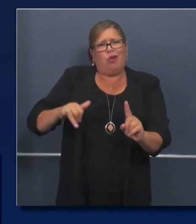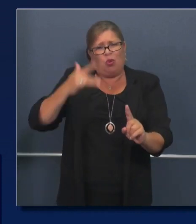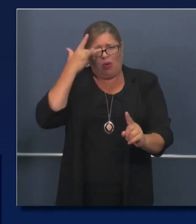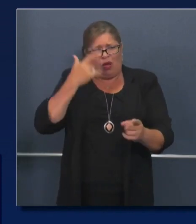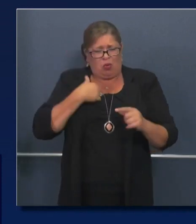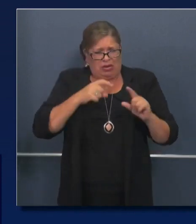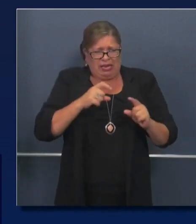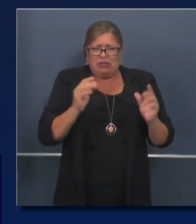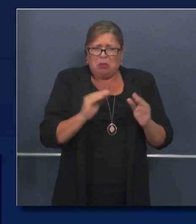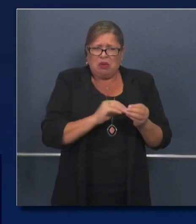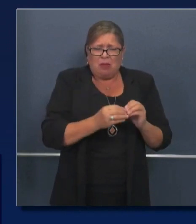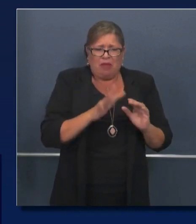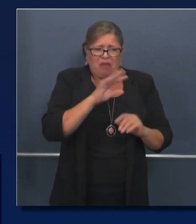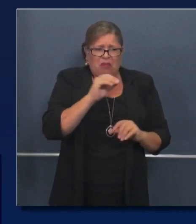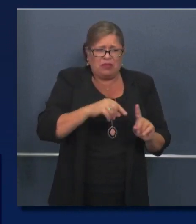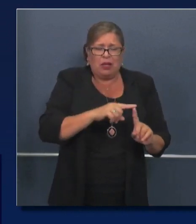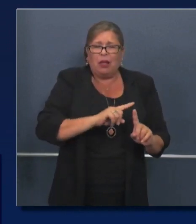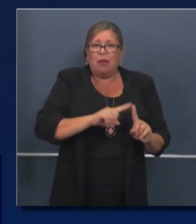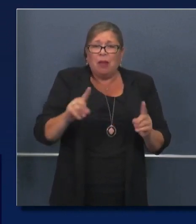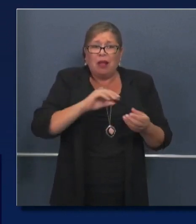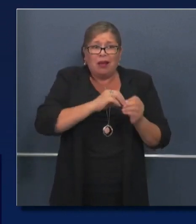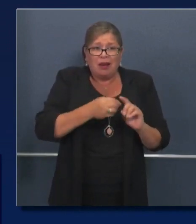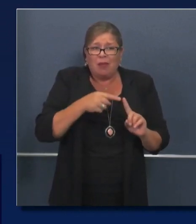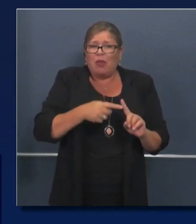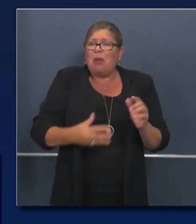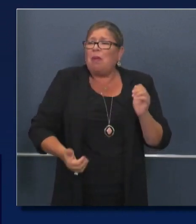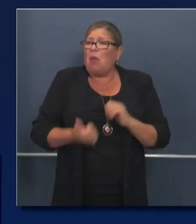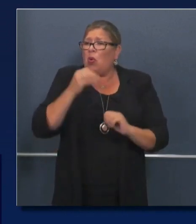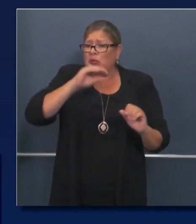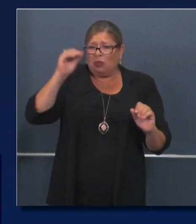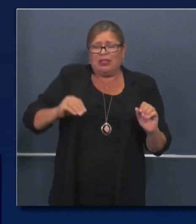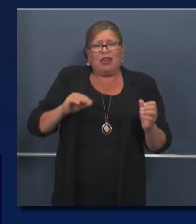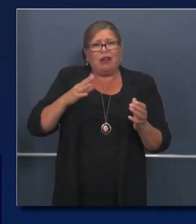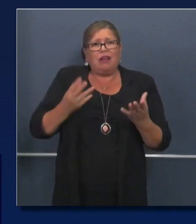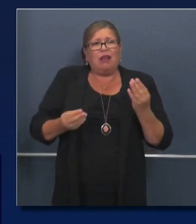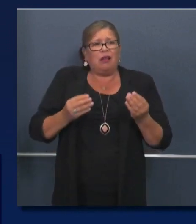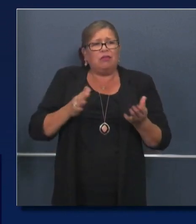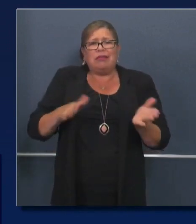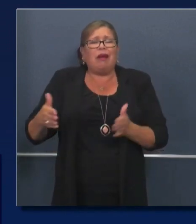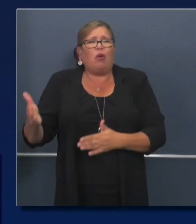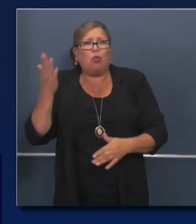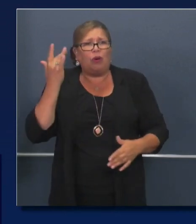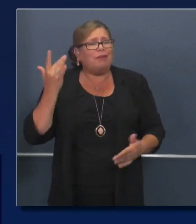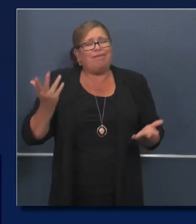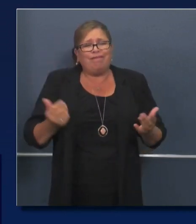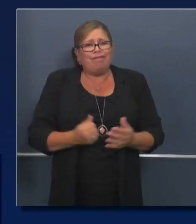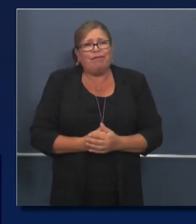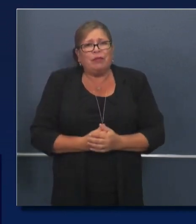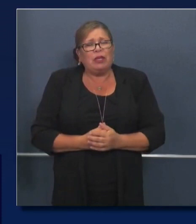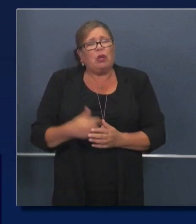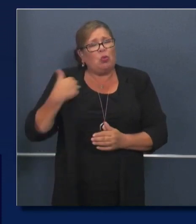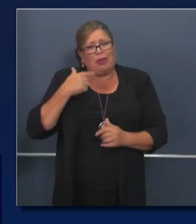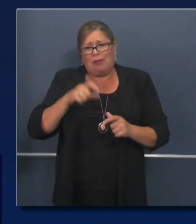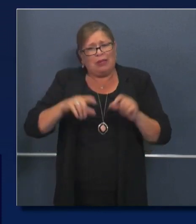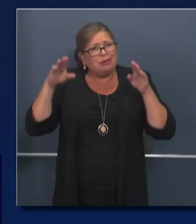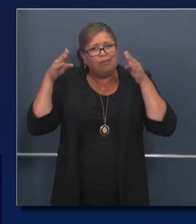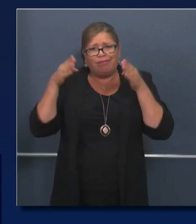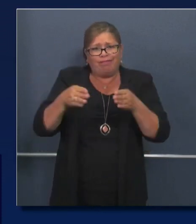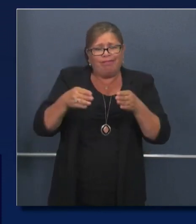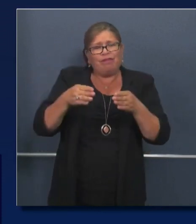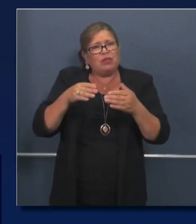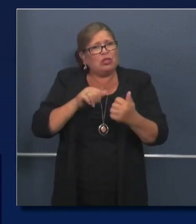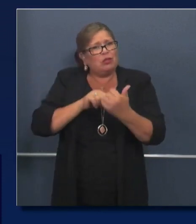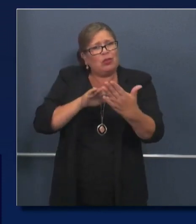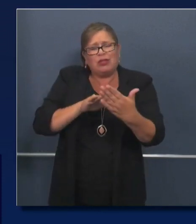and a nation to address the issues that we brought into this crisis and to subsequently address